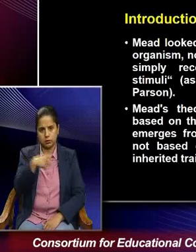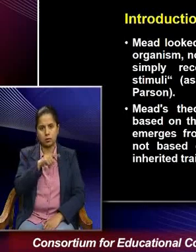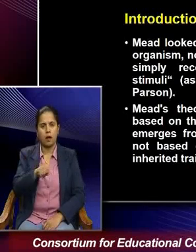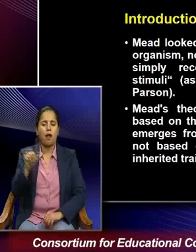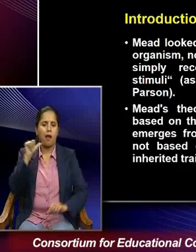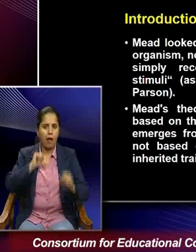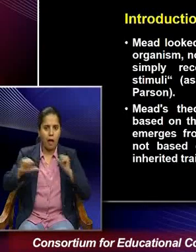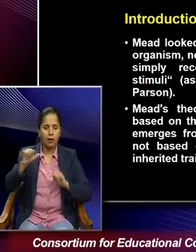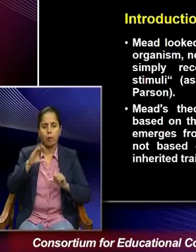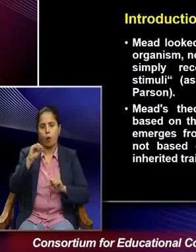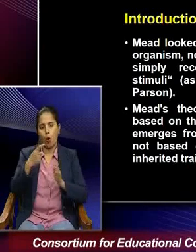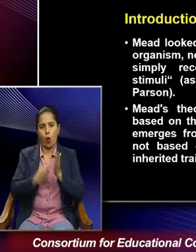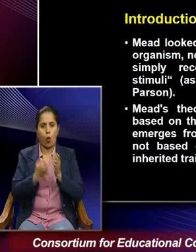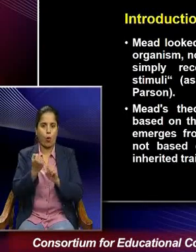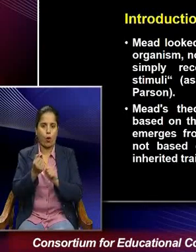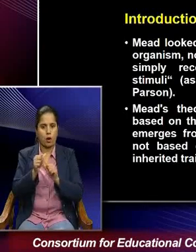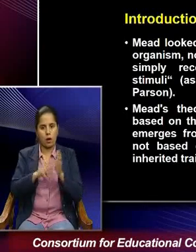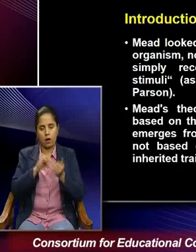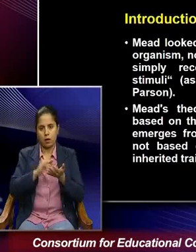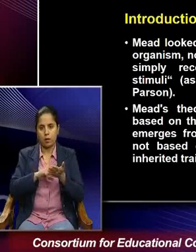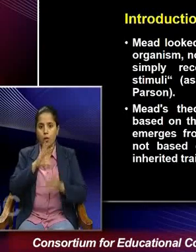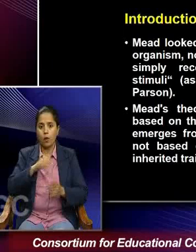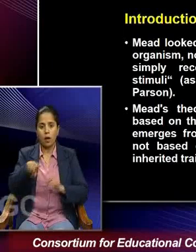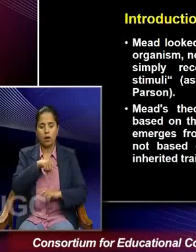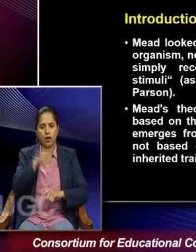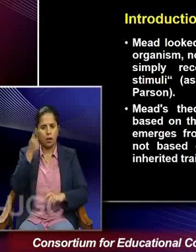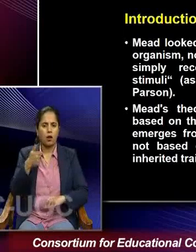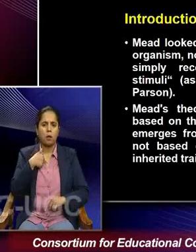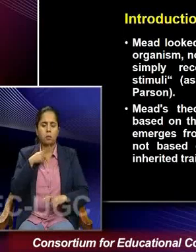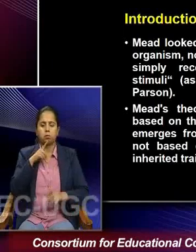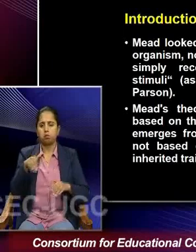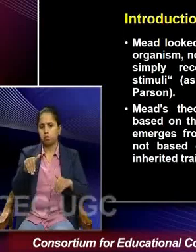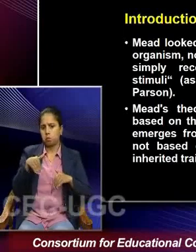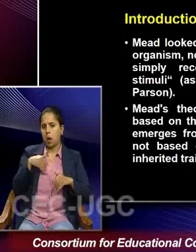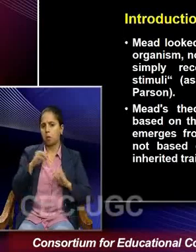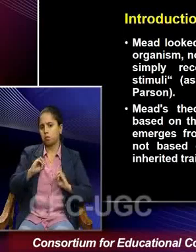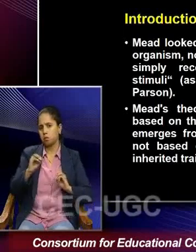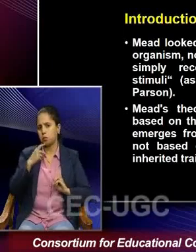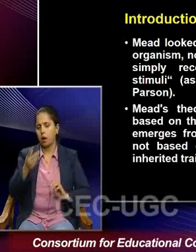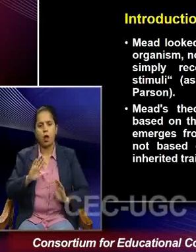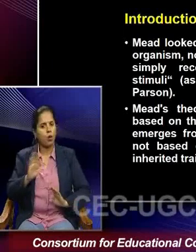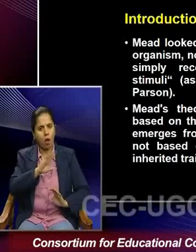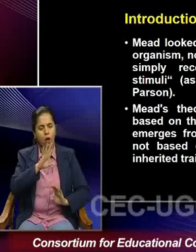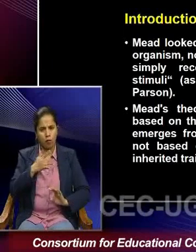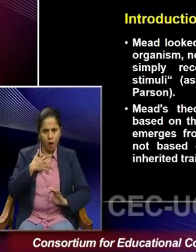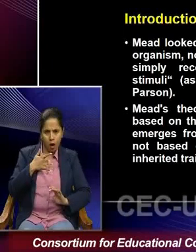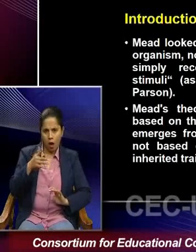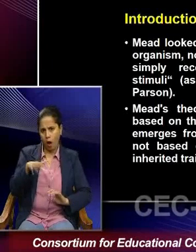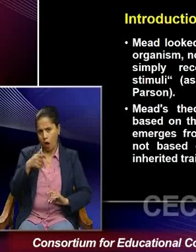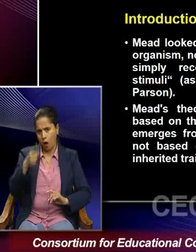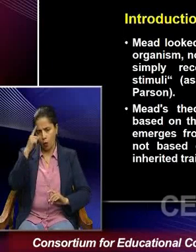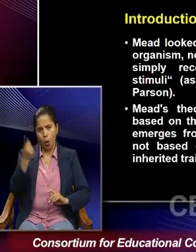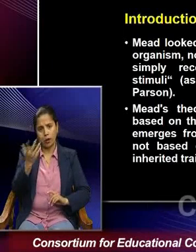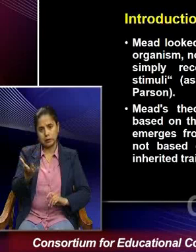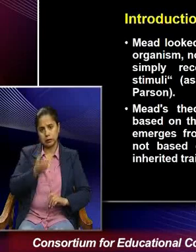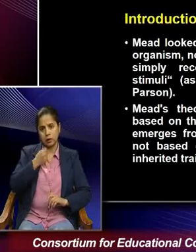acting organism and not a passive receptacle, something that only receives and responds